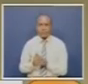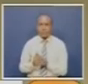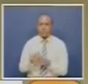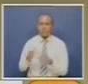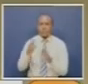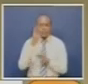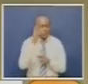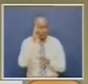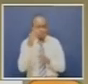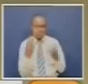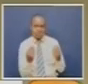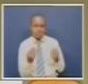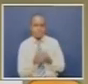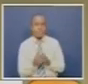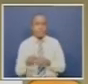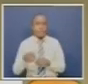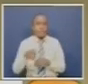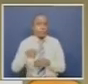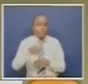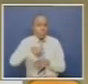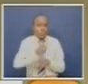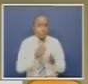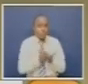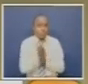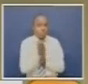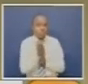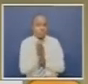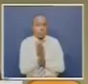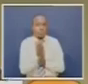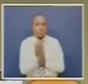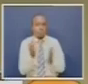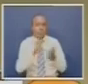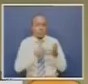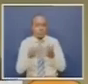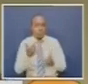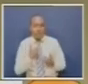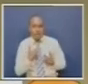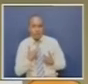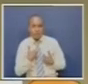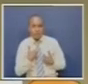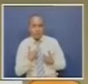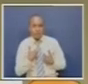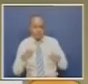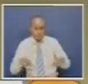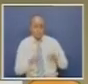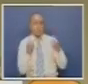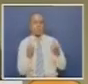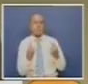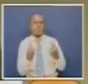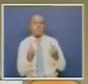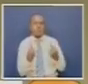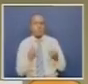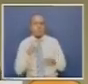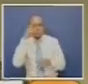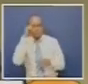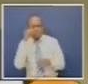The reason is easy, that we, through the sage we had, and it was conflicting. Okay. Wiper was in the